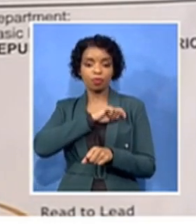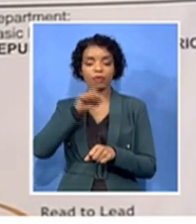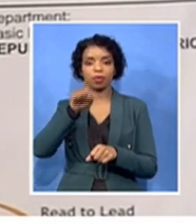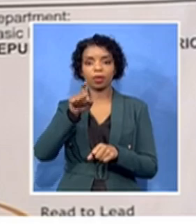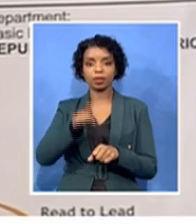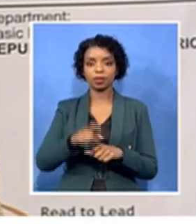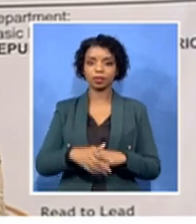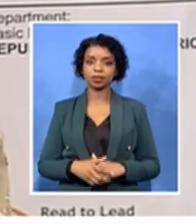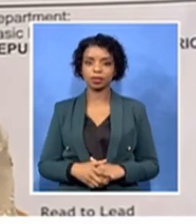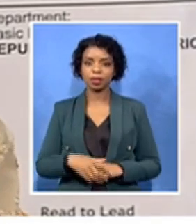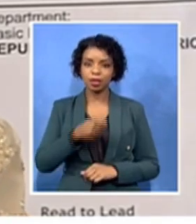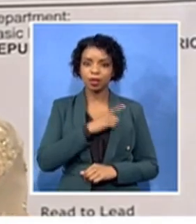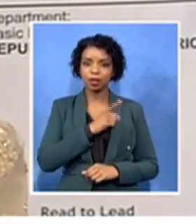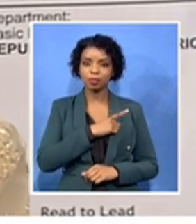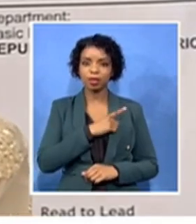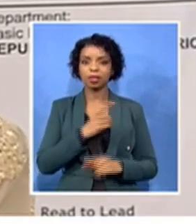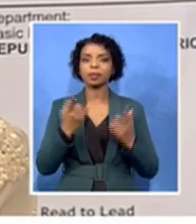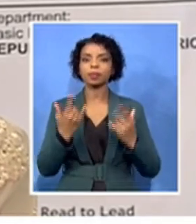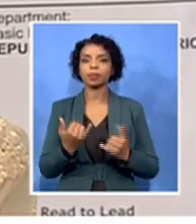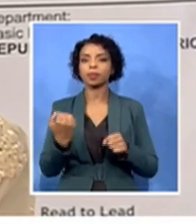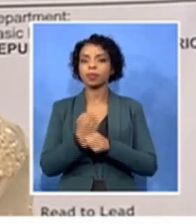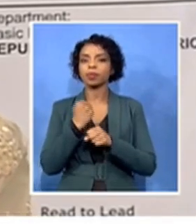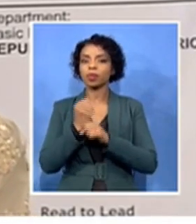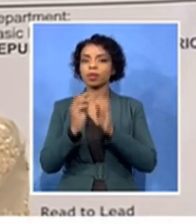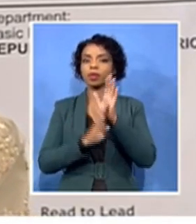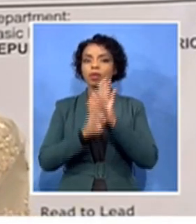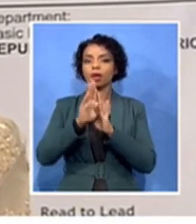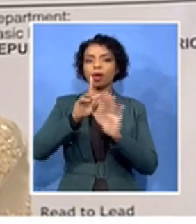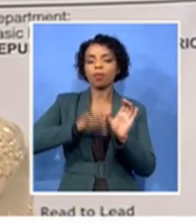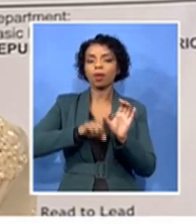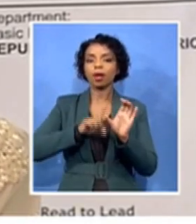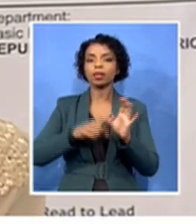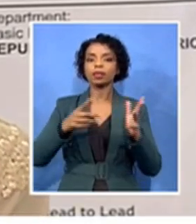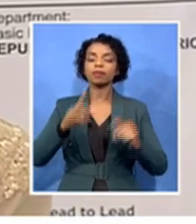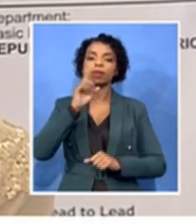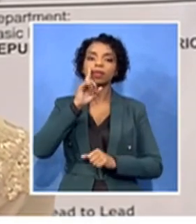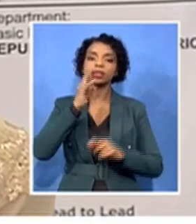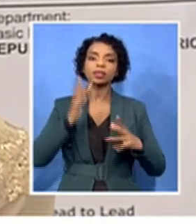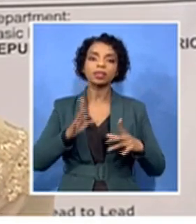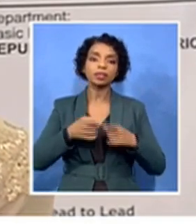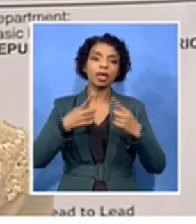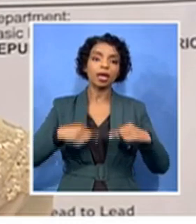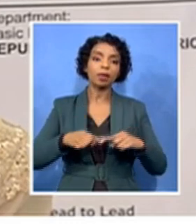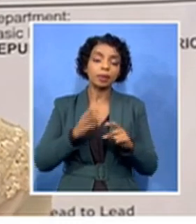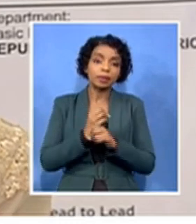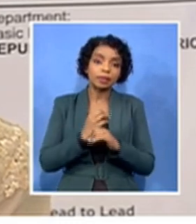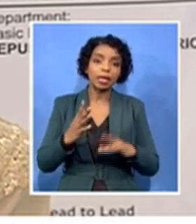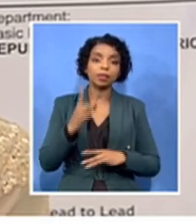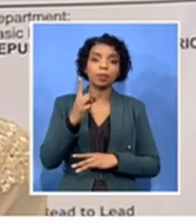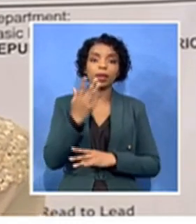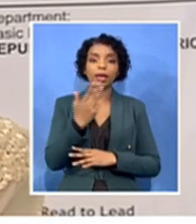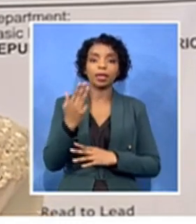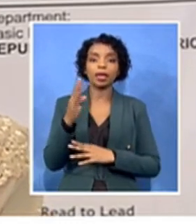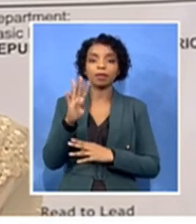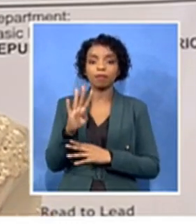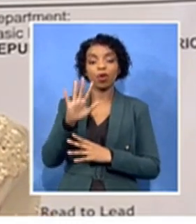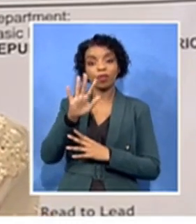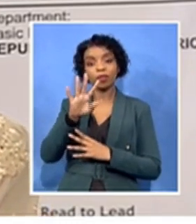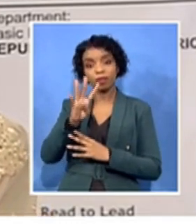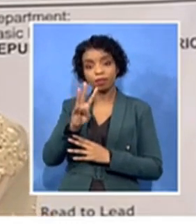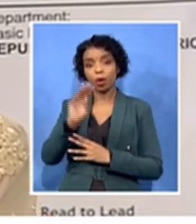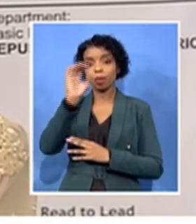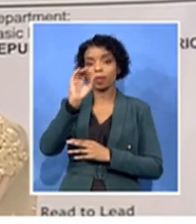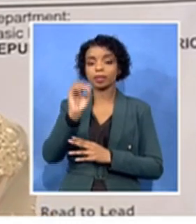teachers. In 1994, only 54% of our teachers were academically qualified. But today,